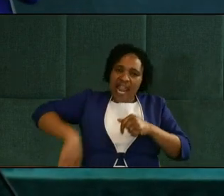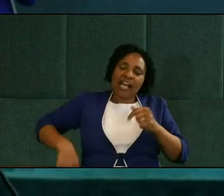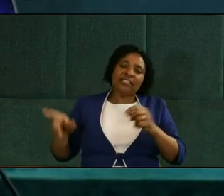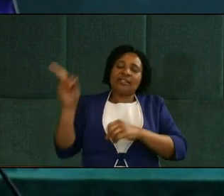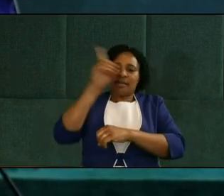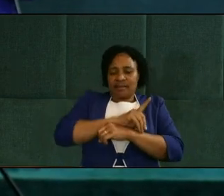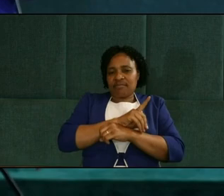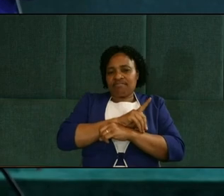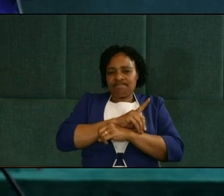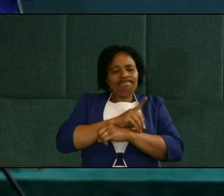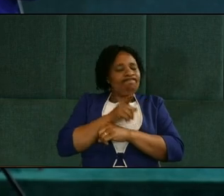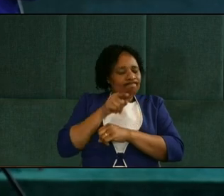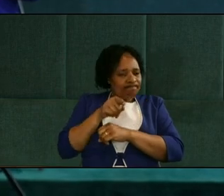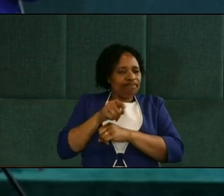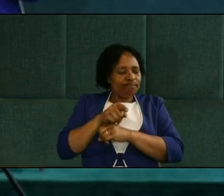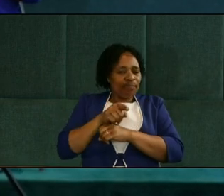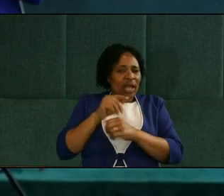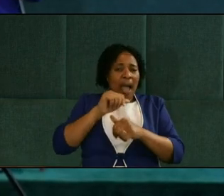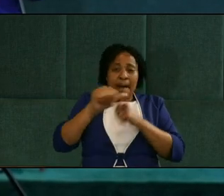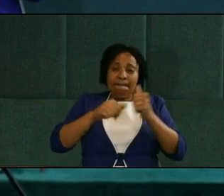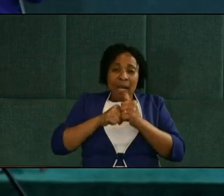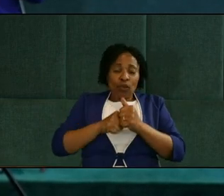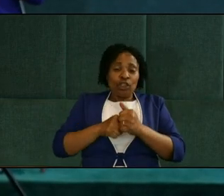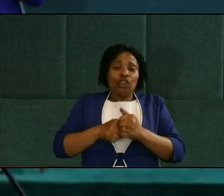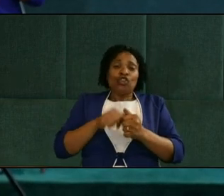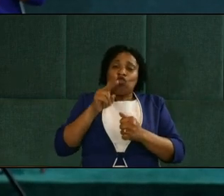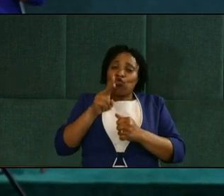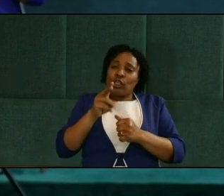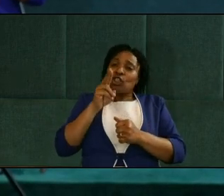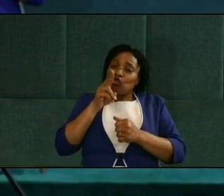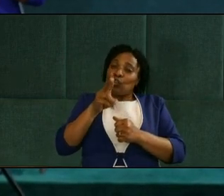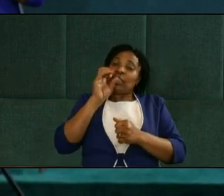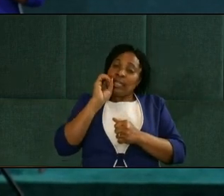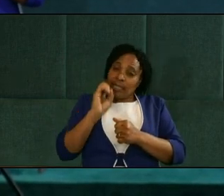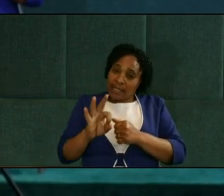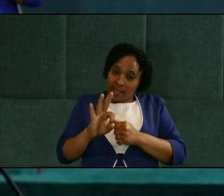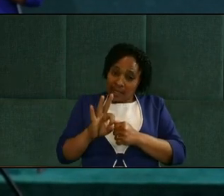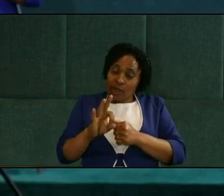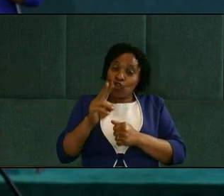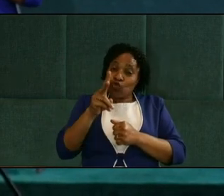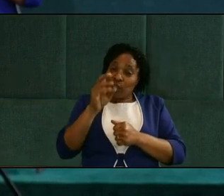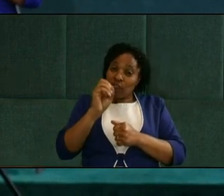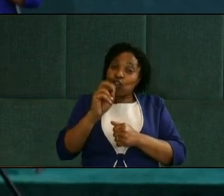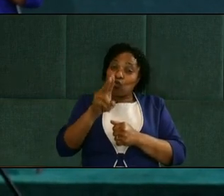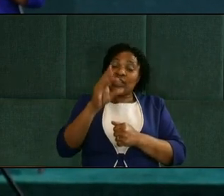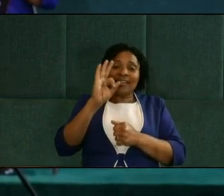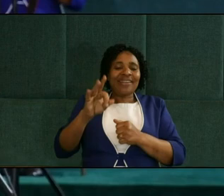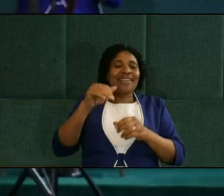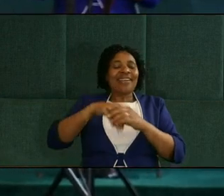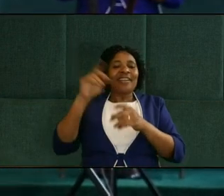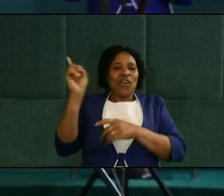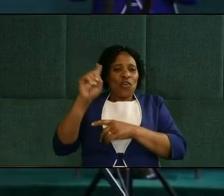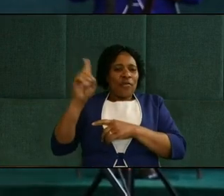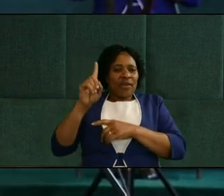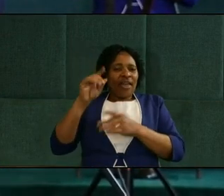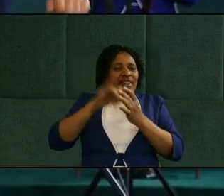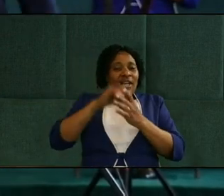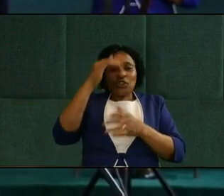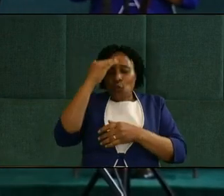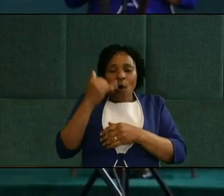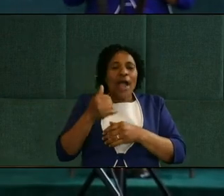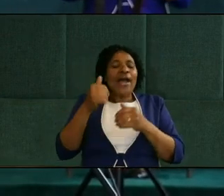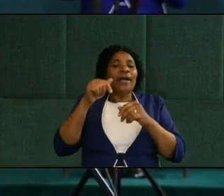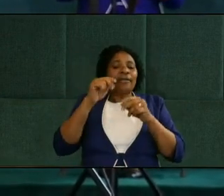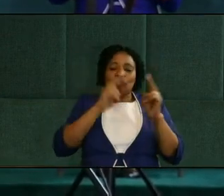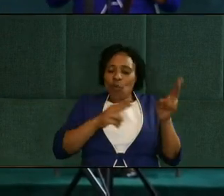your time, it's about the latter days. It's about 2023 in Nairobi. That's why it is relevant